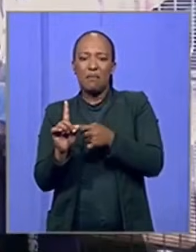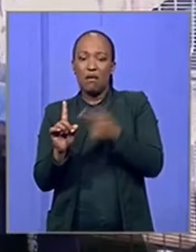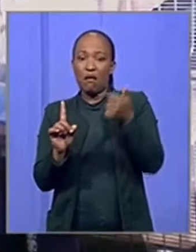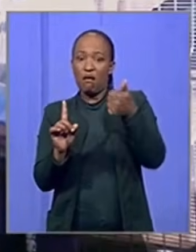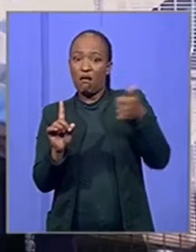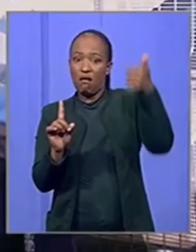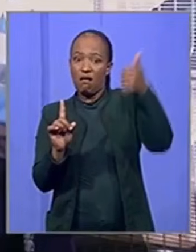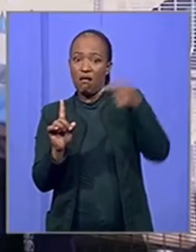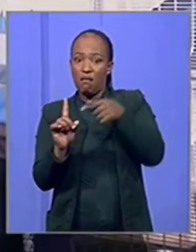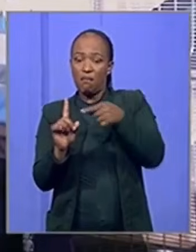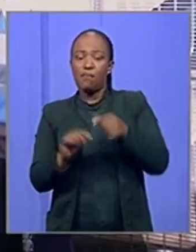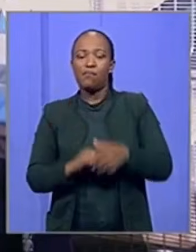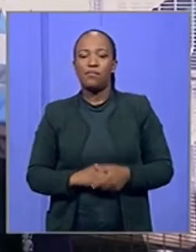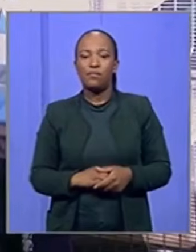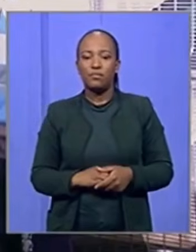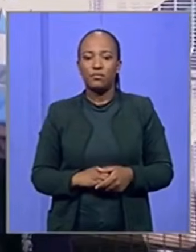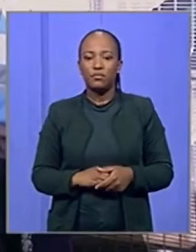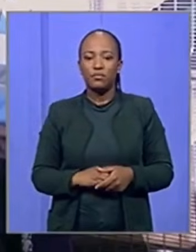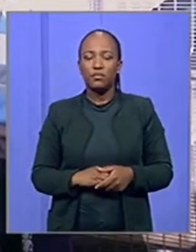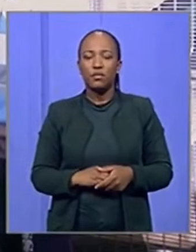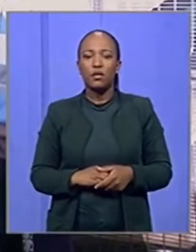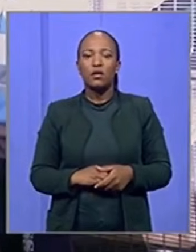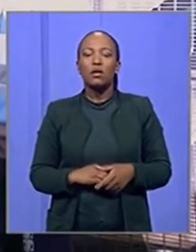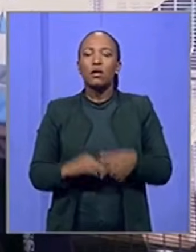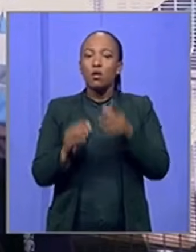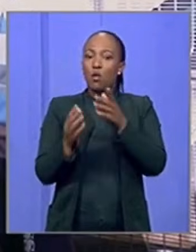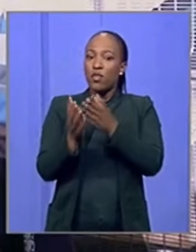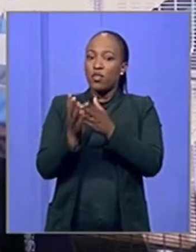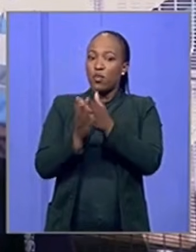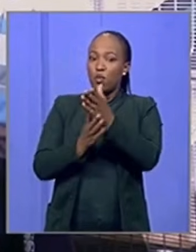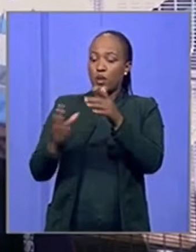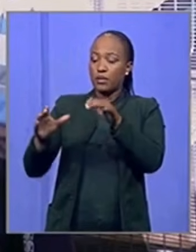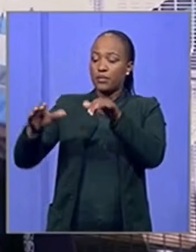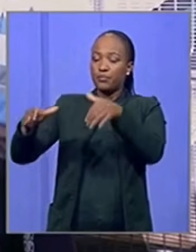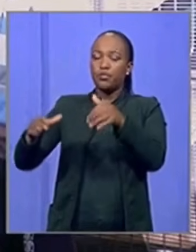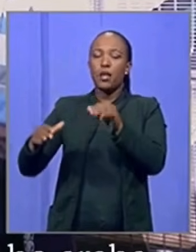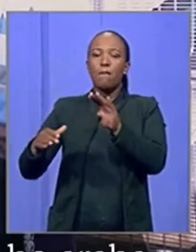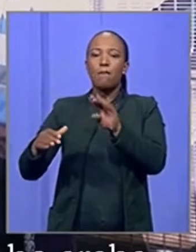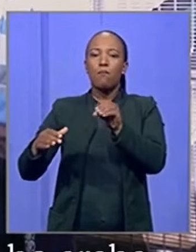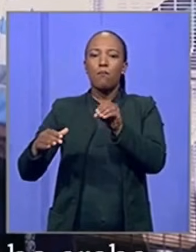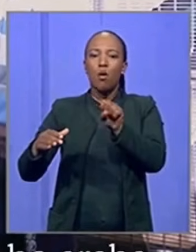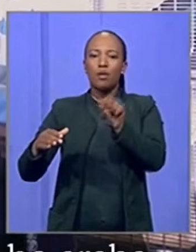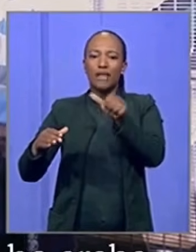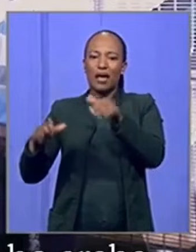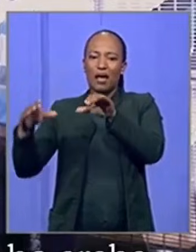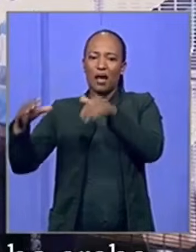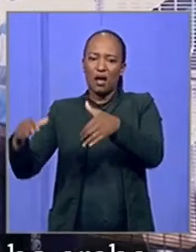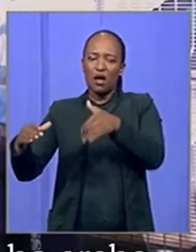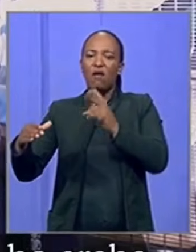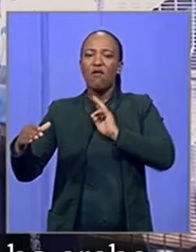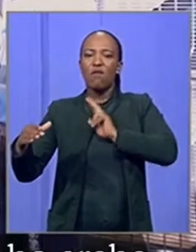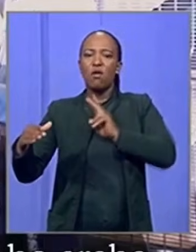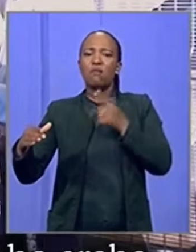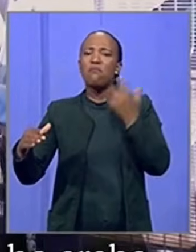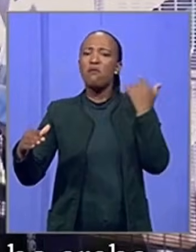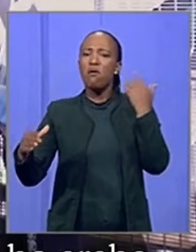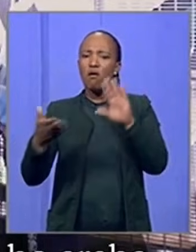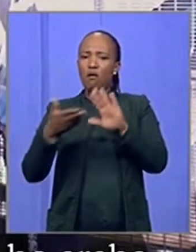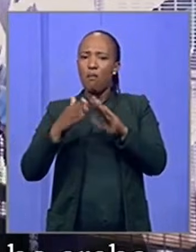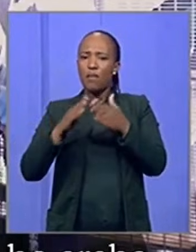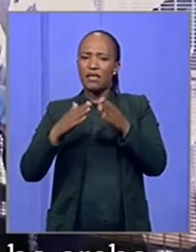and amplify it through the Bossa voice is the fact that we've been coming as community